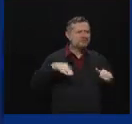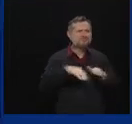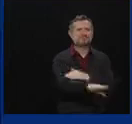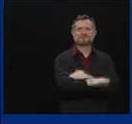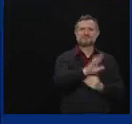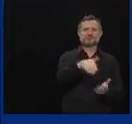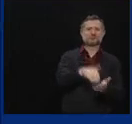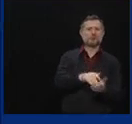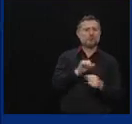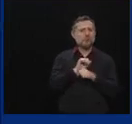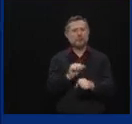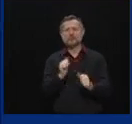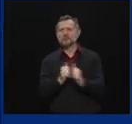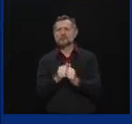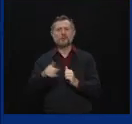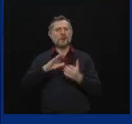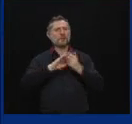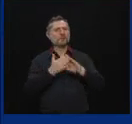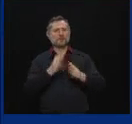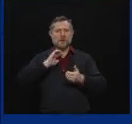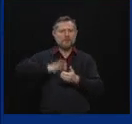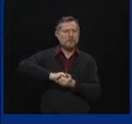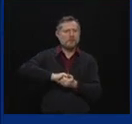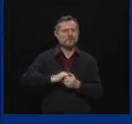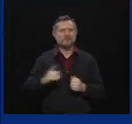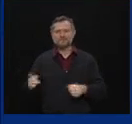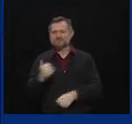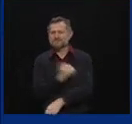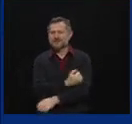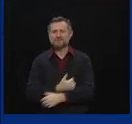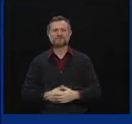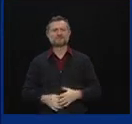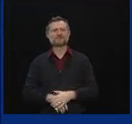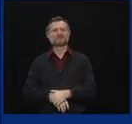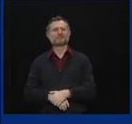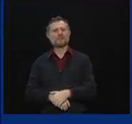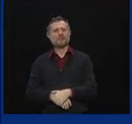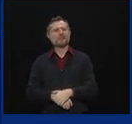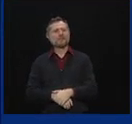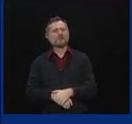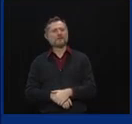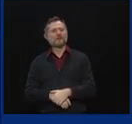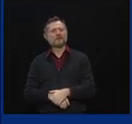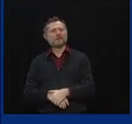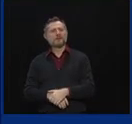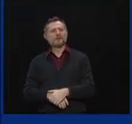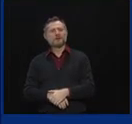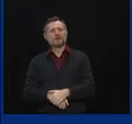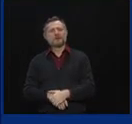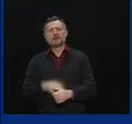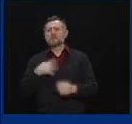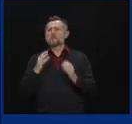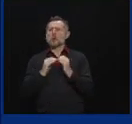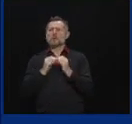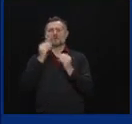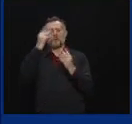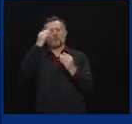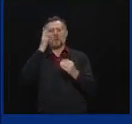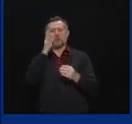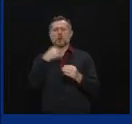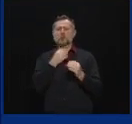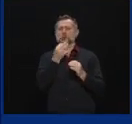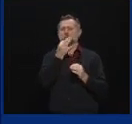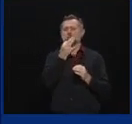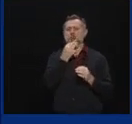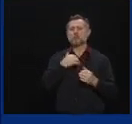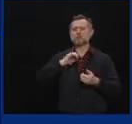with our community partners. And so we're going to be doing this, and you'll be stay tuned. This is in conjunction with what the county is already doing. We want to make sure that